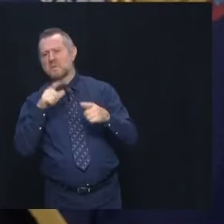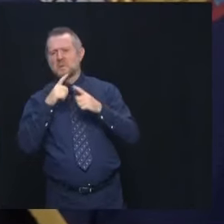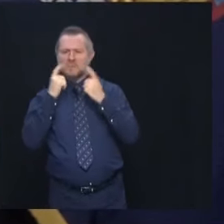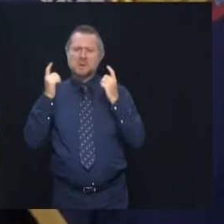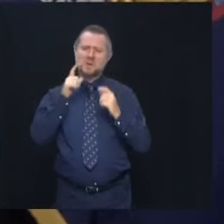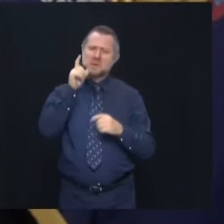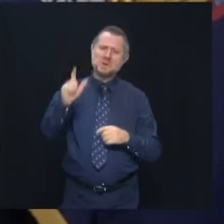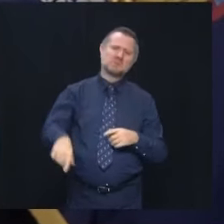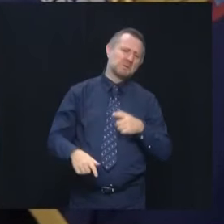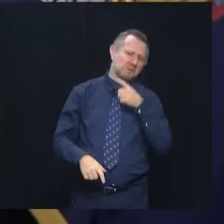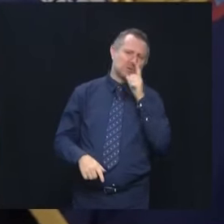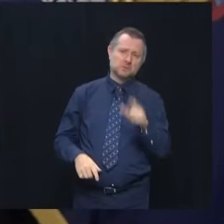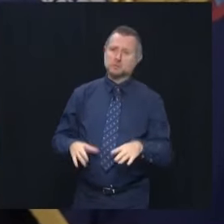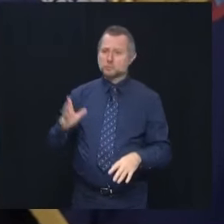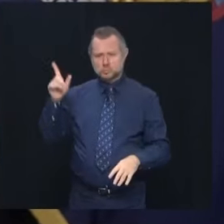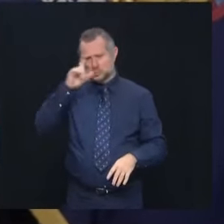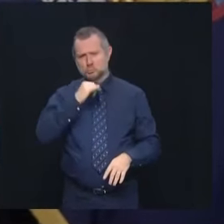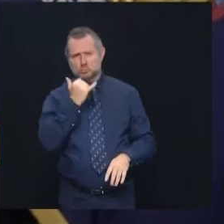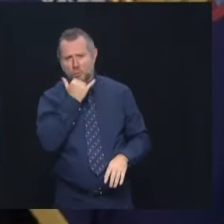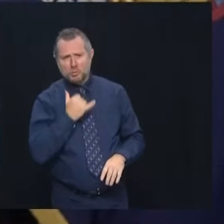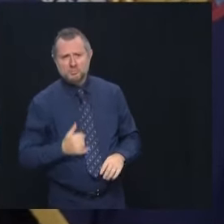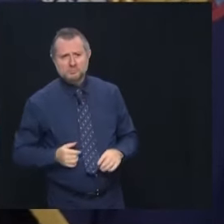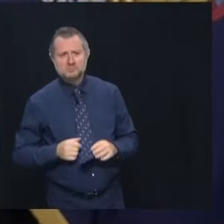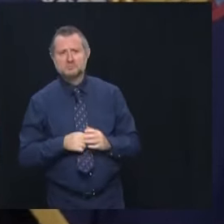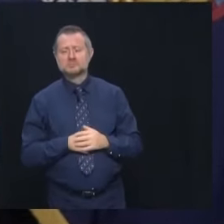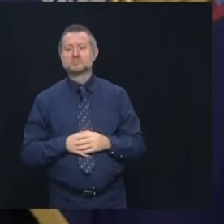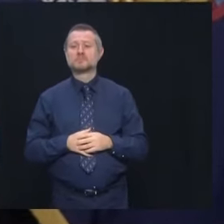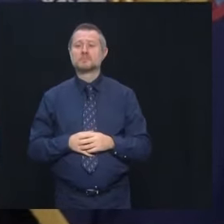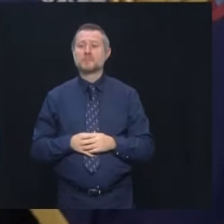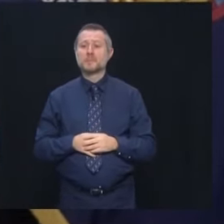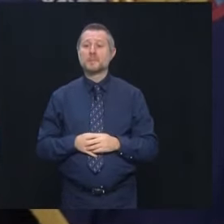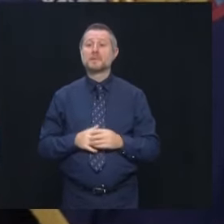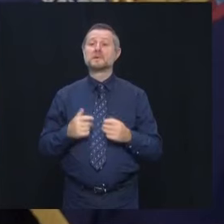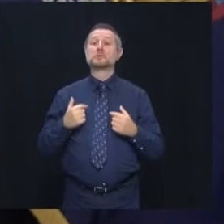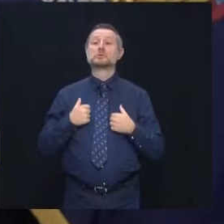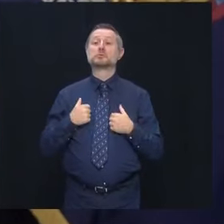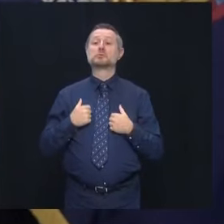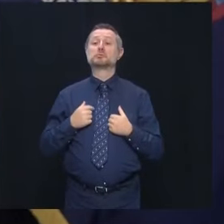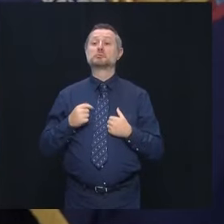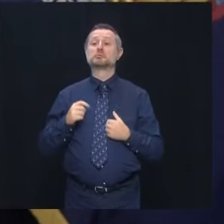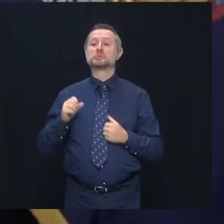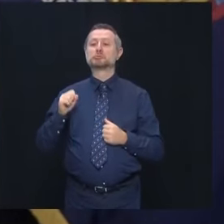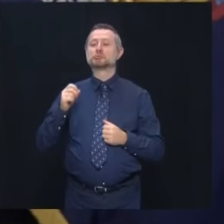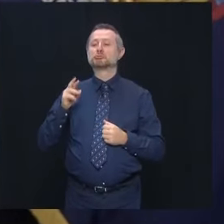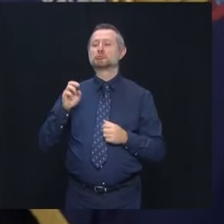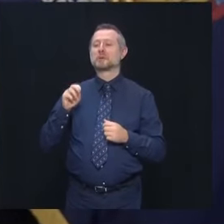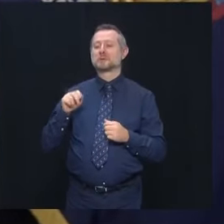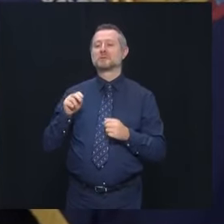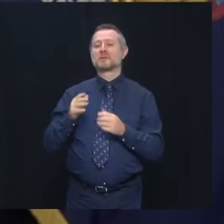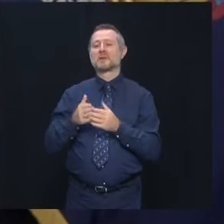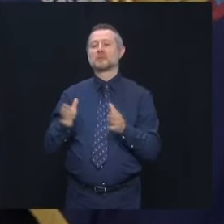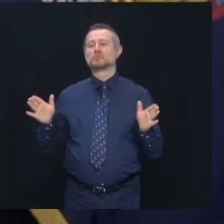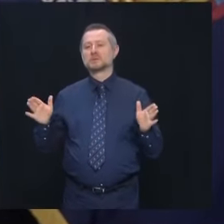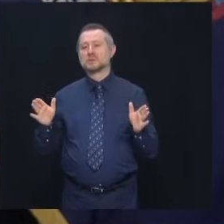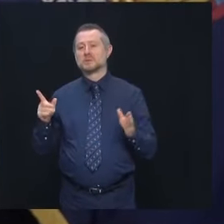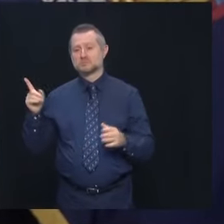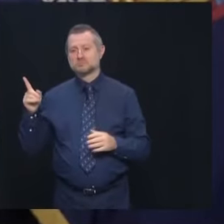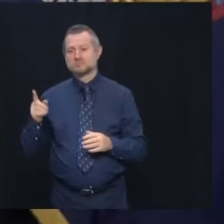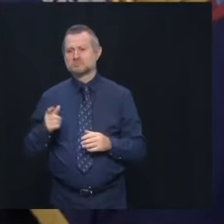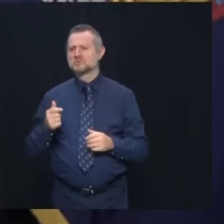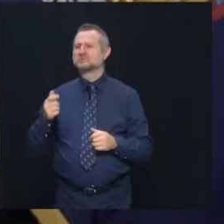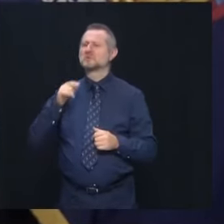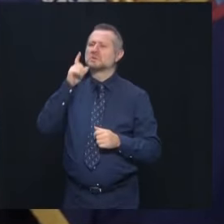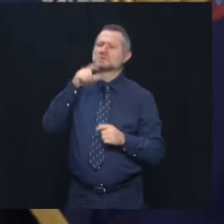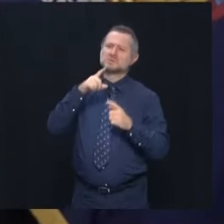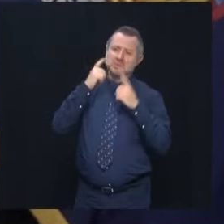not to wear masks. Surgeon General tweeted they are unnecessary. Whenever I am in a situation